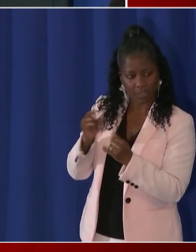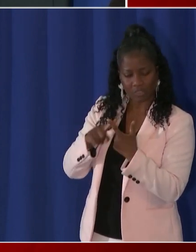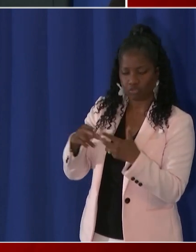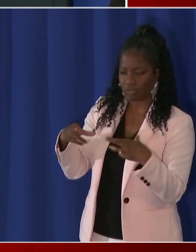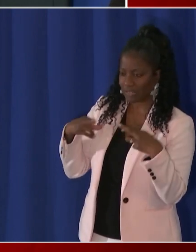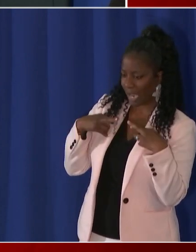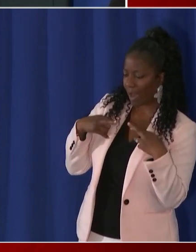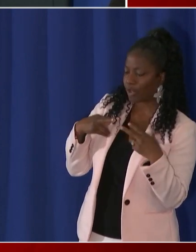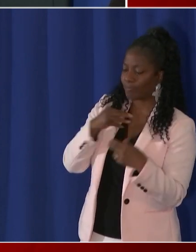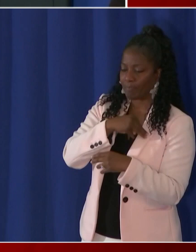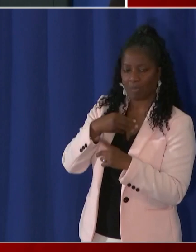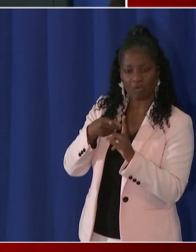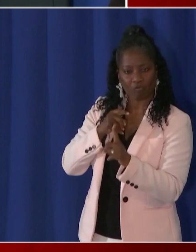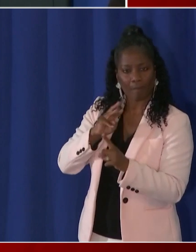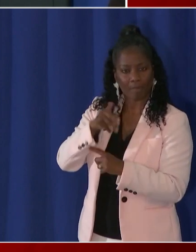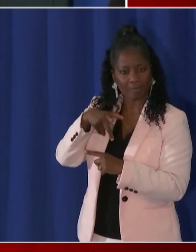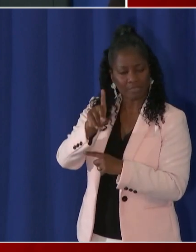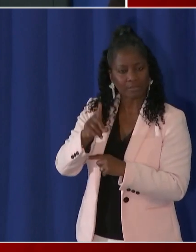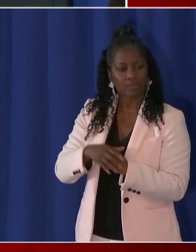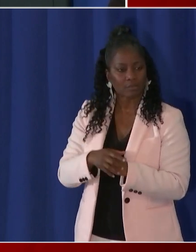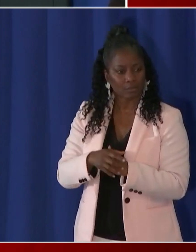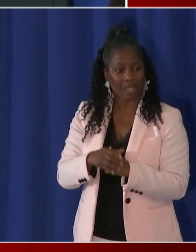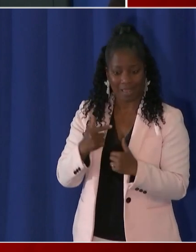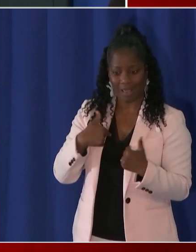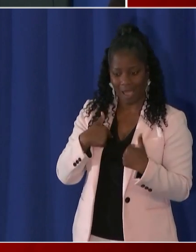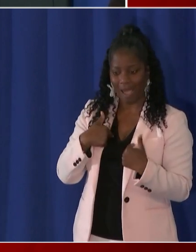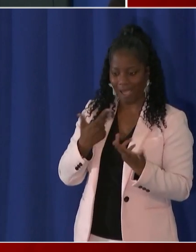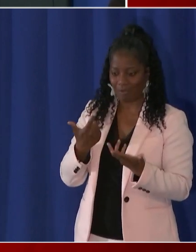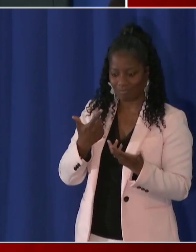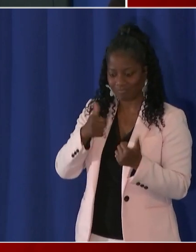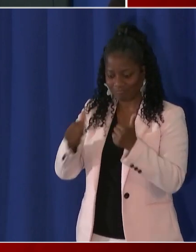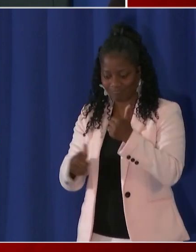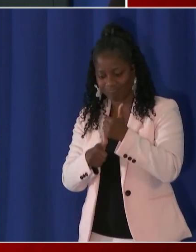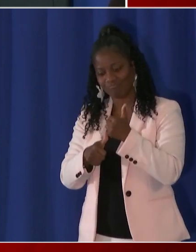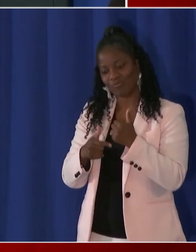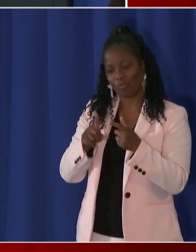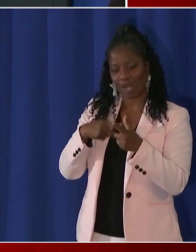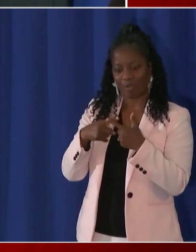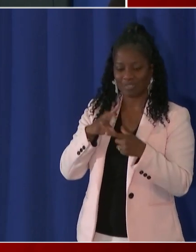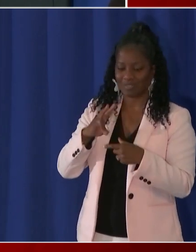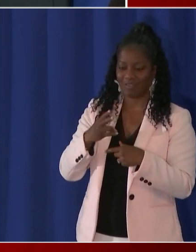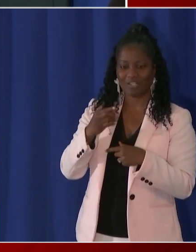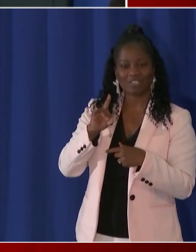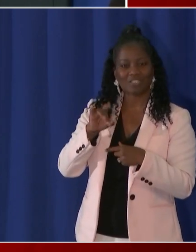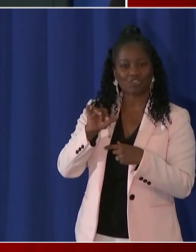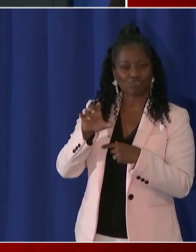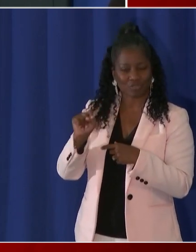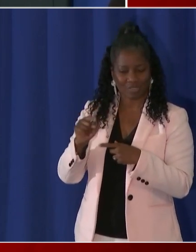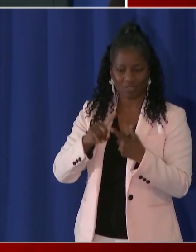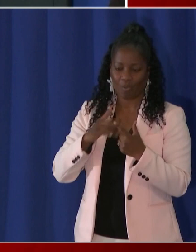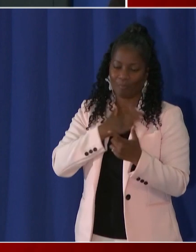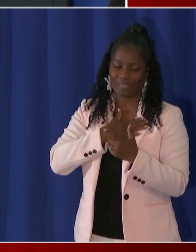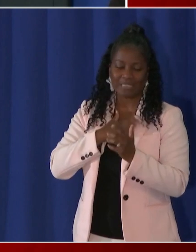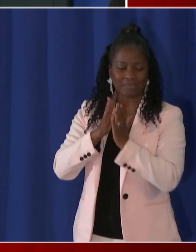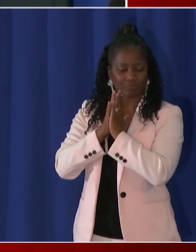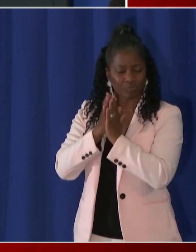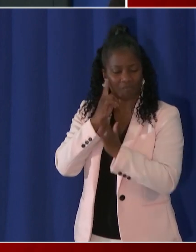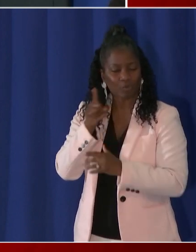is a retired member of the Metropolitan Police Department who I commanded when I was the commander of the 2nd District. So we're asking that we please keep them in